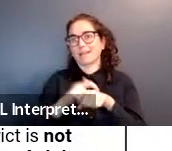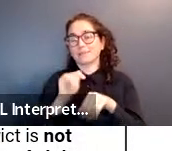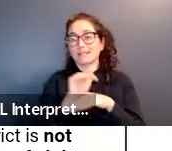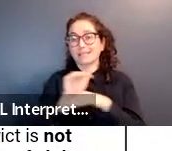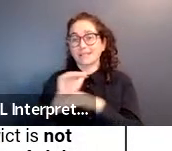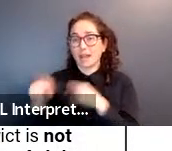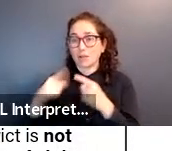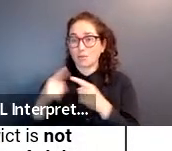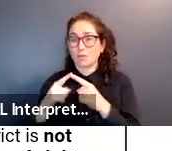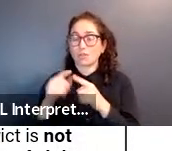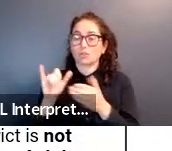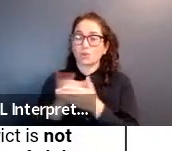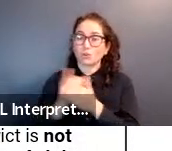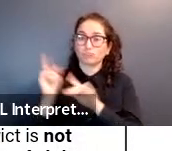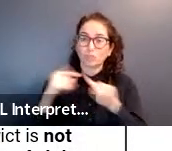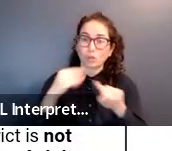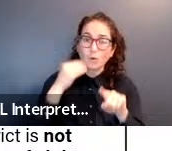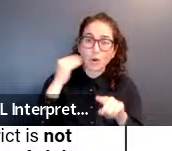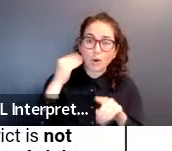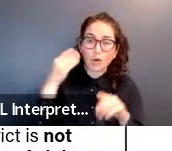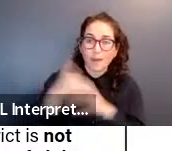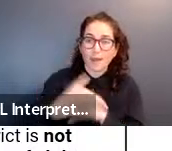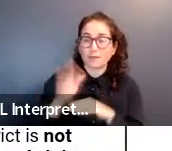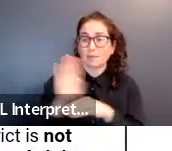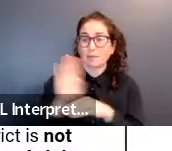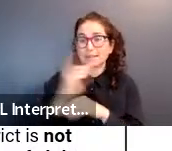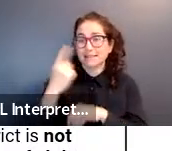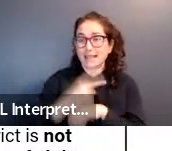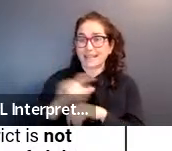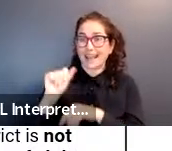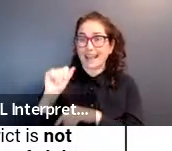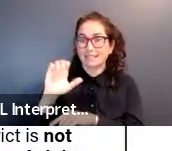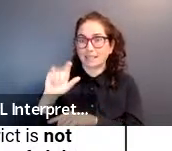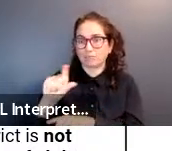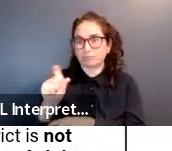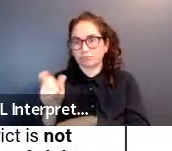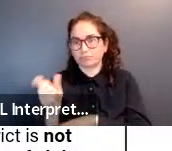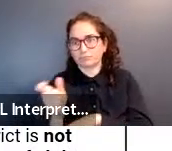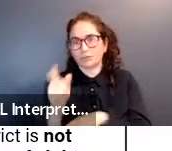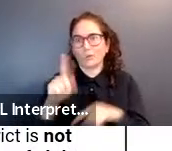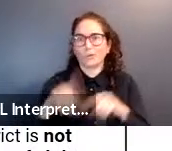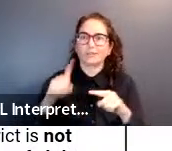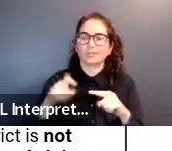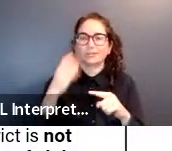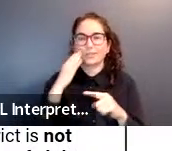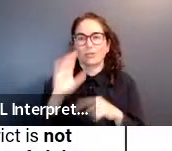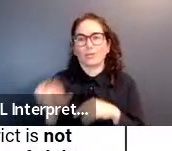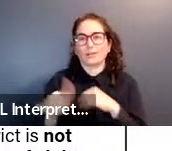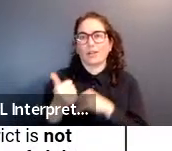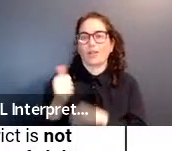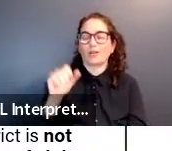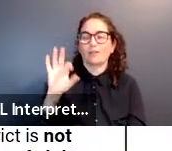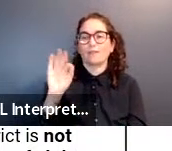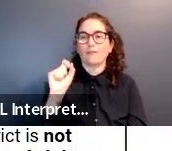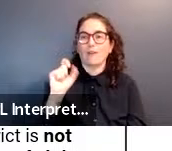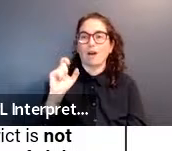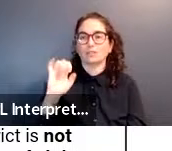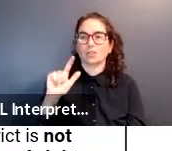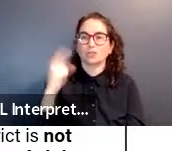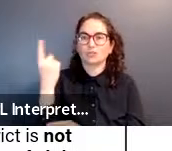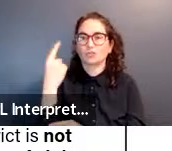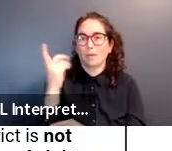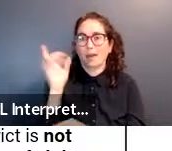to their homes after a busy day and crank up their air conditioning. We can't just fire up another fossil-powered turbine when needed like we